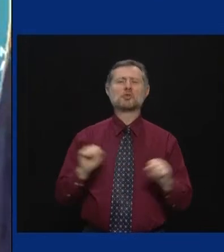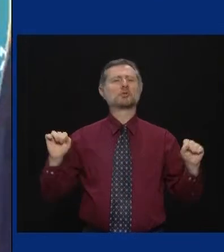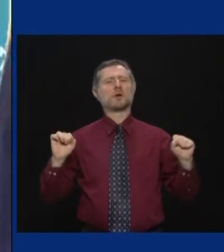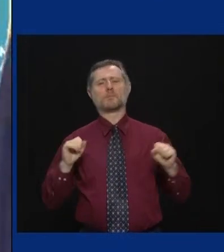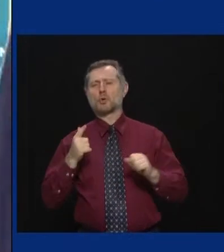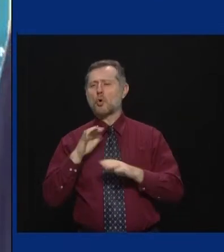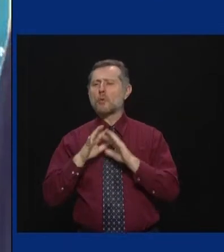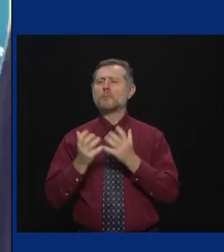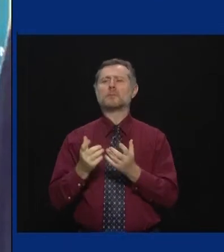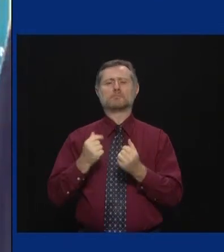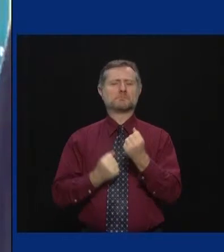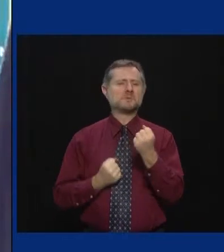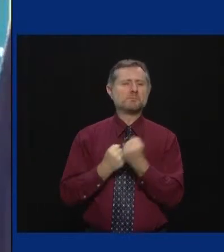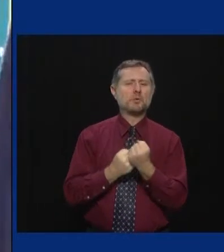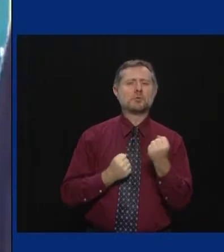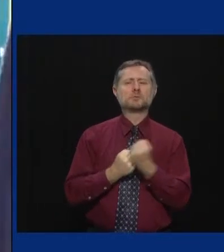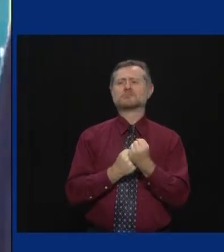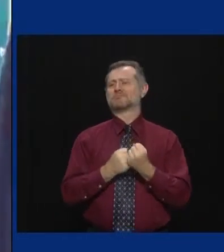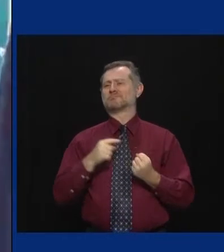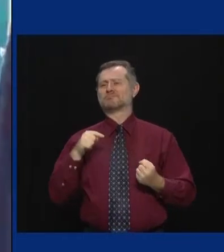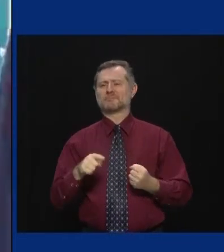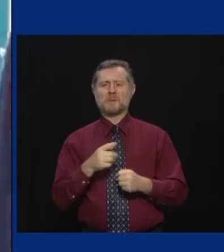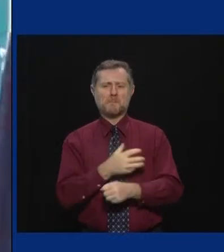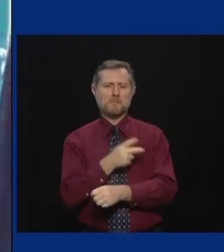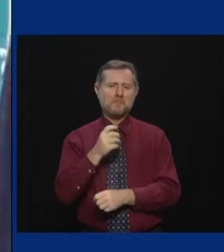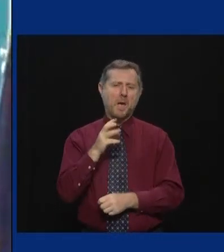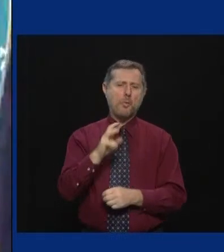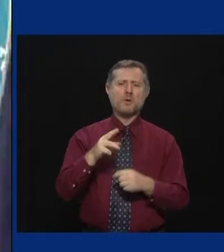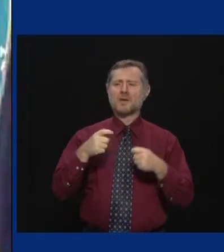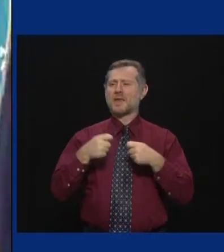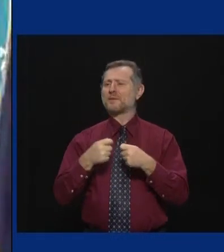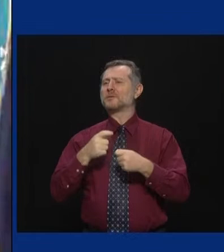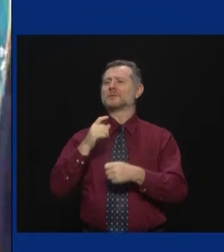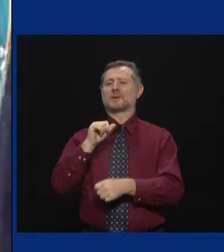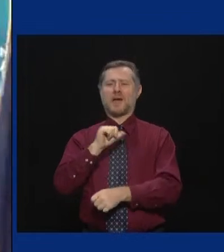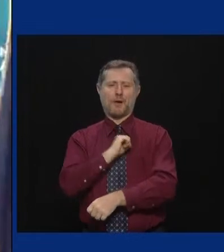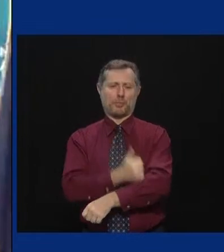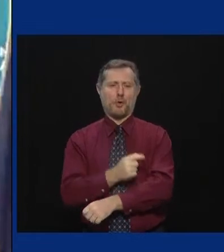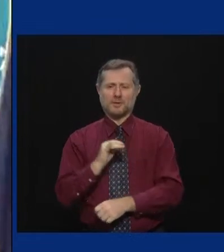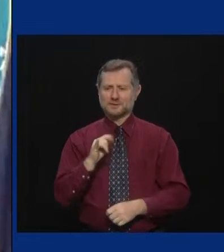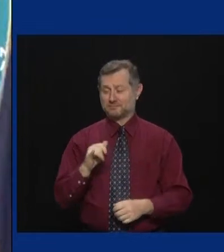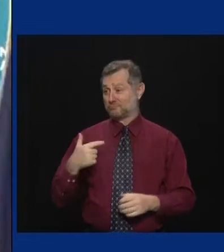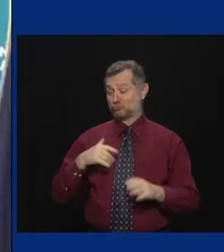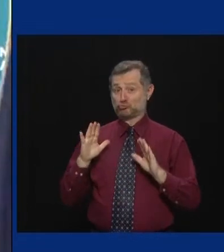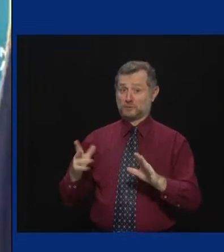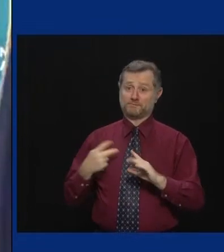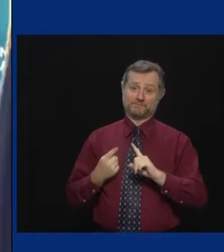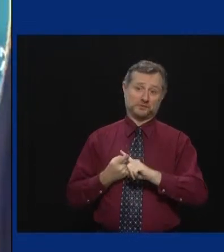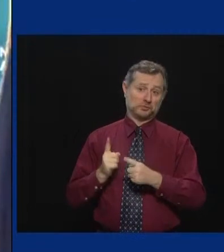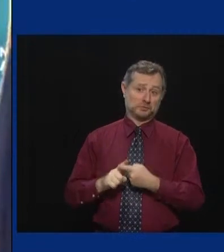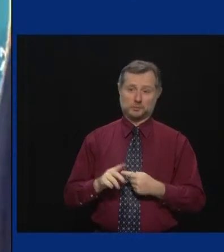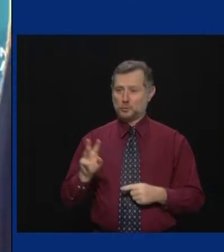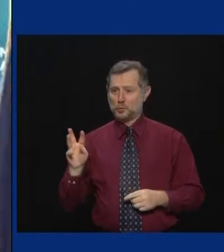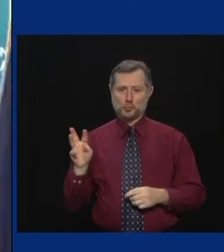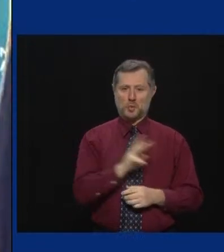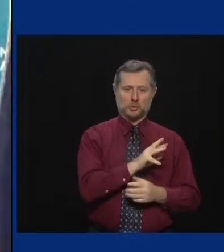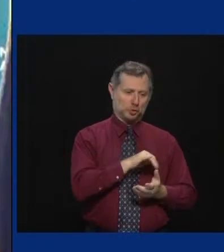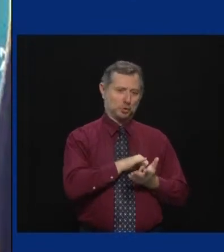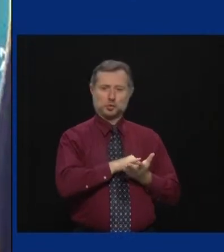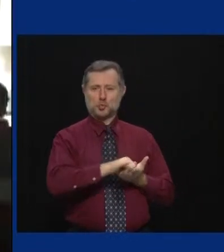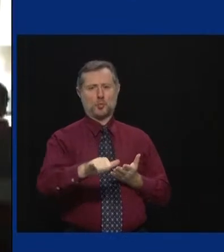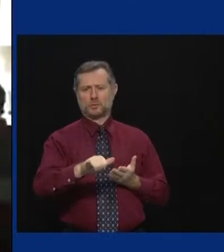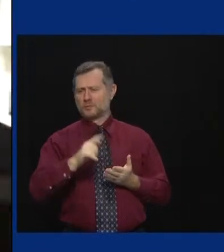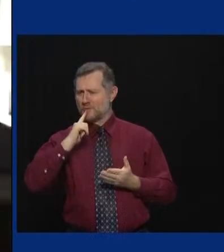and advocate of the Power Authority, and a great friend to all of us in Western New York. Please join me in welcoming Governor Kathy Hochul.